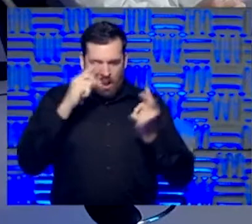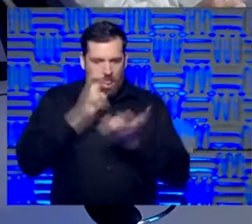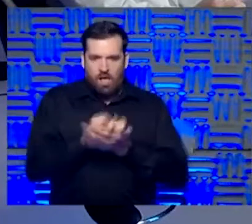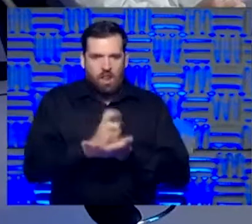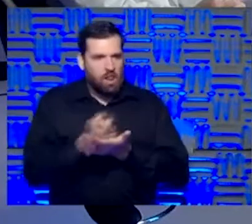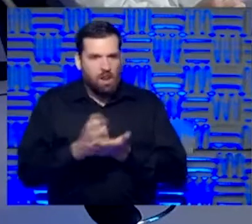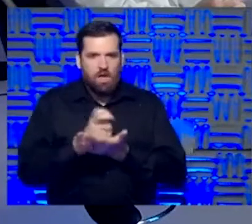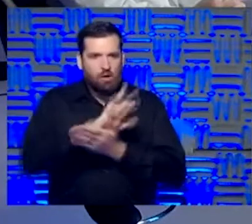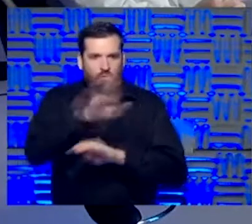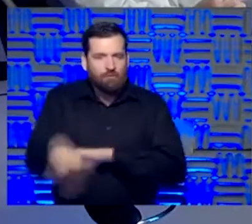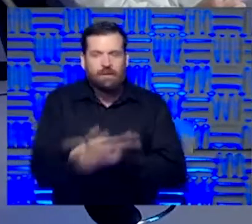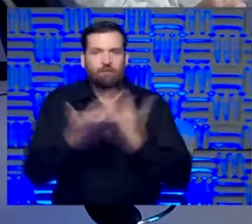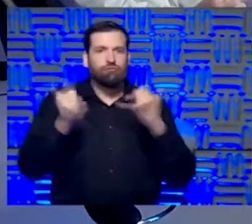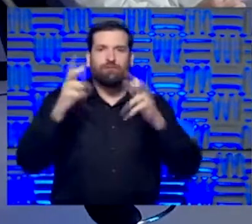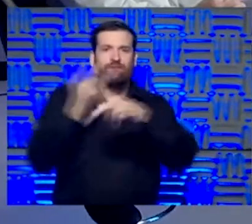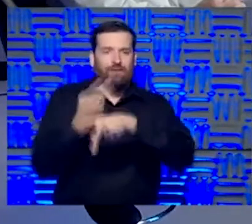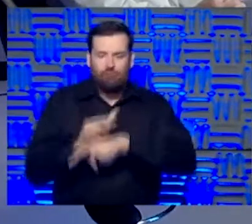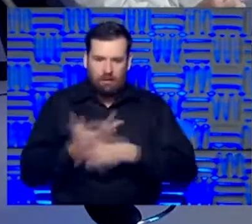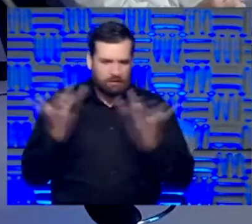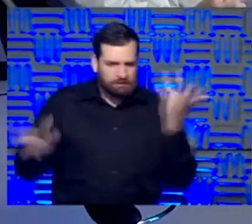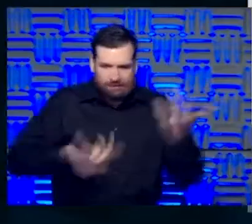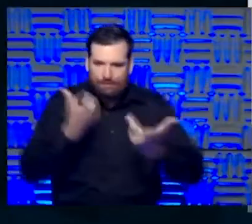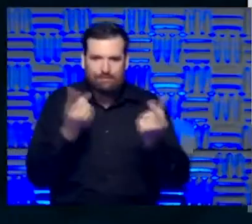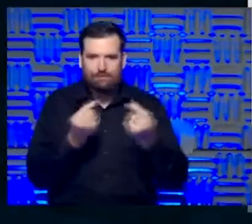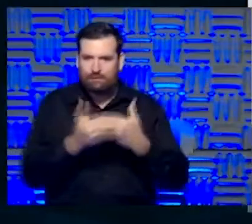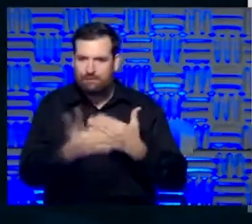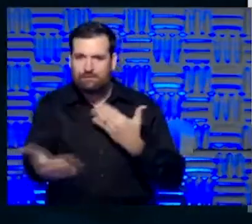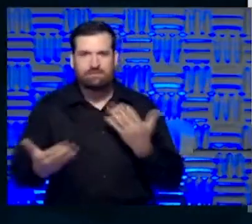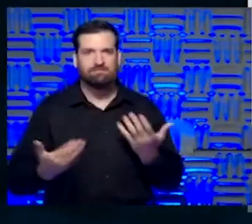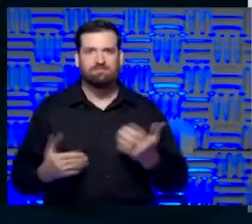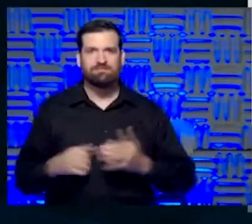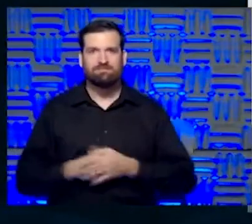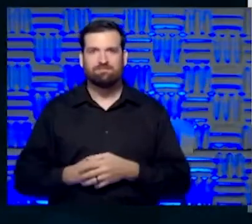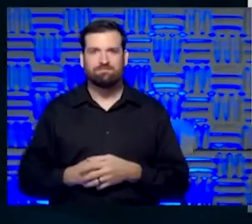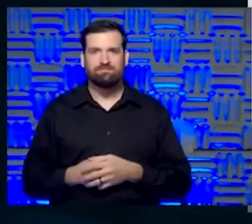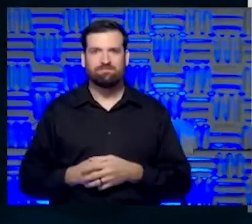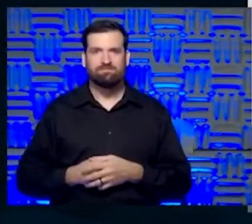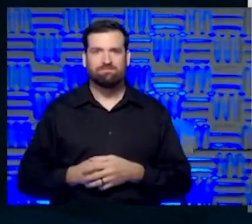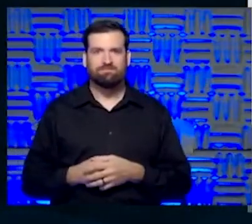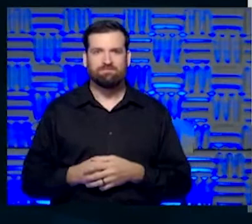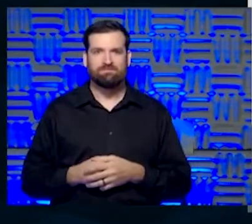out which way is left and which way is right.